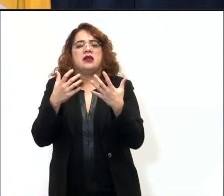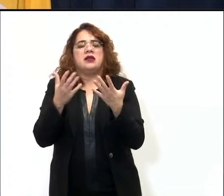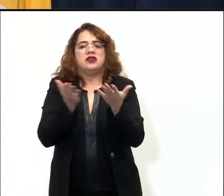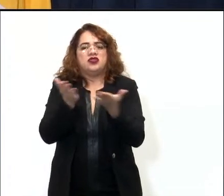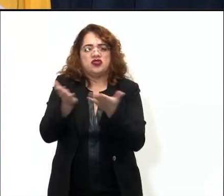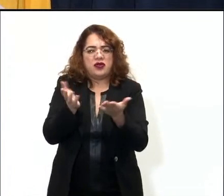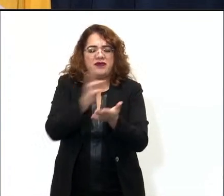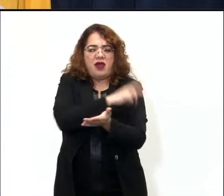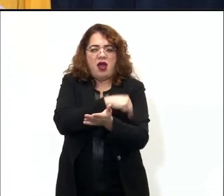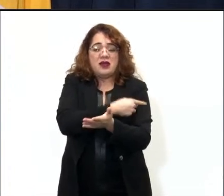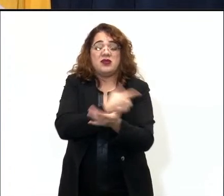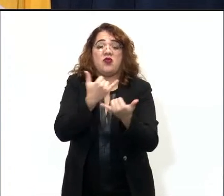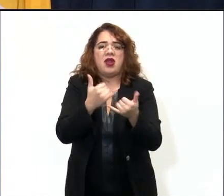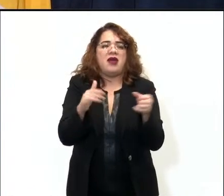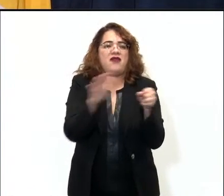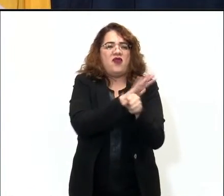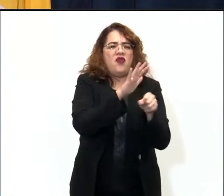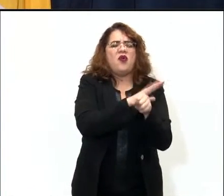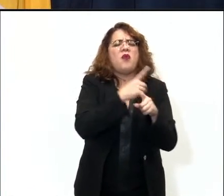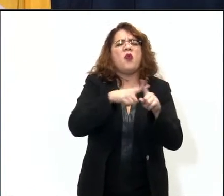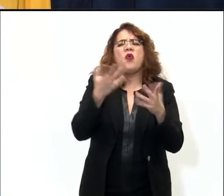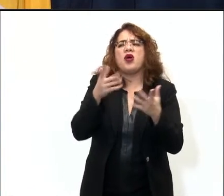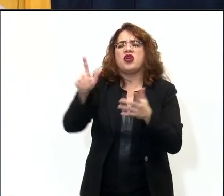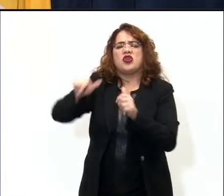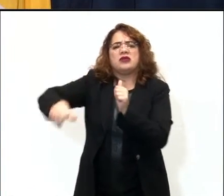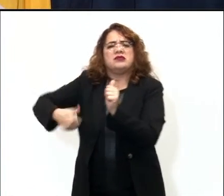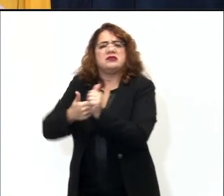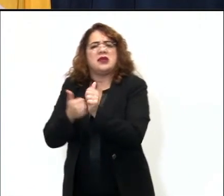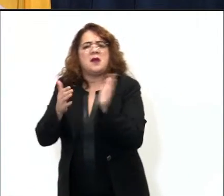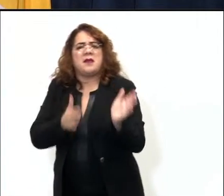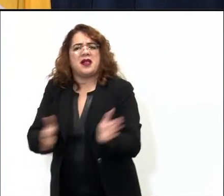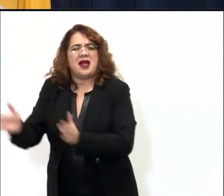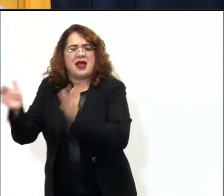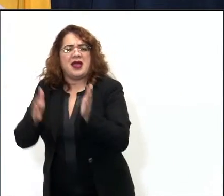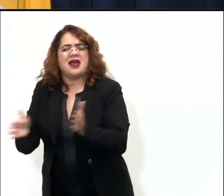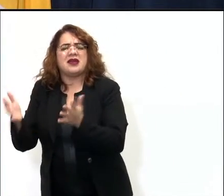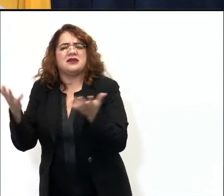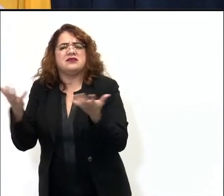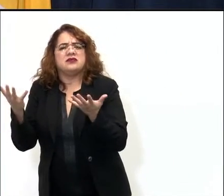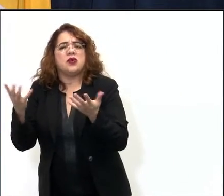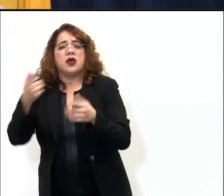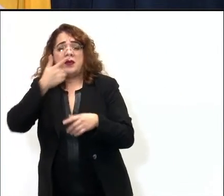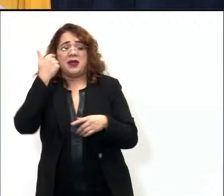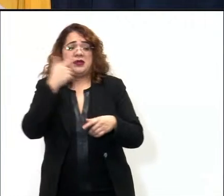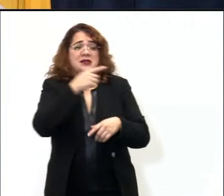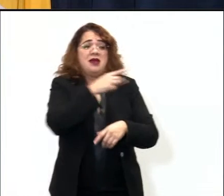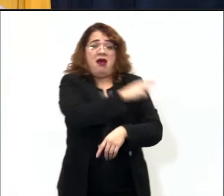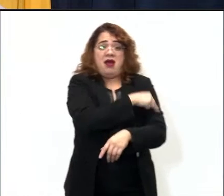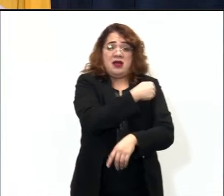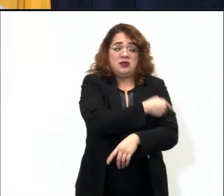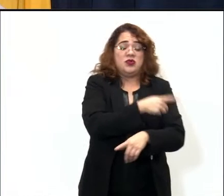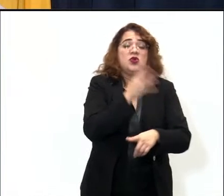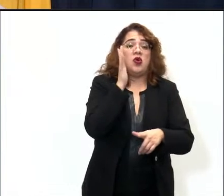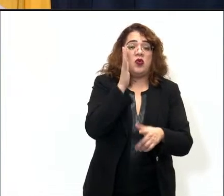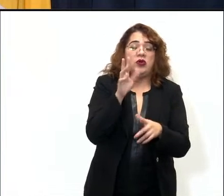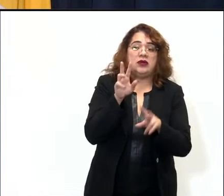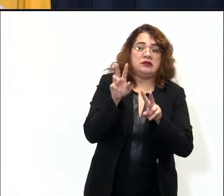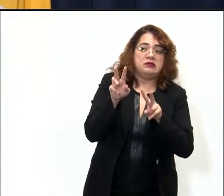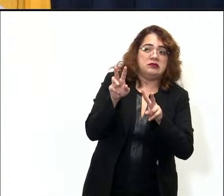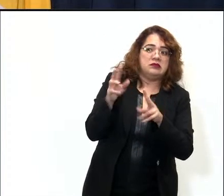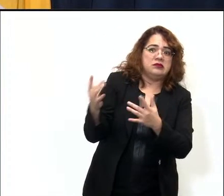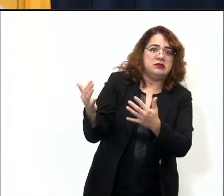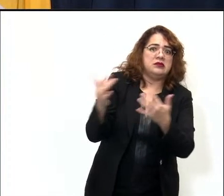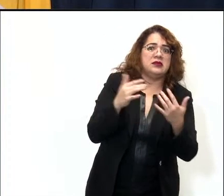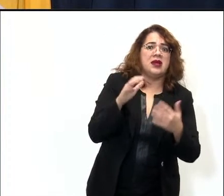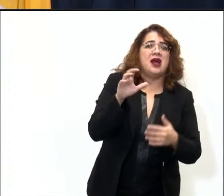With hospitals already overwhelmed, combined with recent holiday and New Year's gatherings, Is it likely hospitals will have to enact